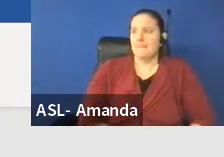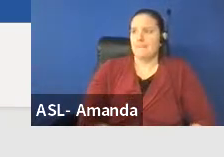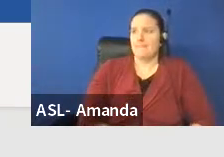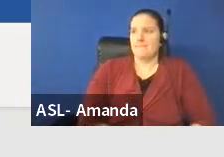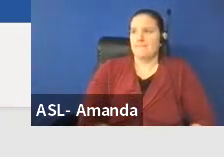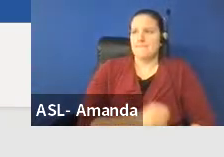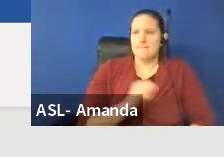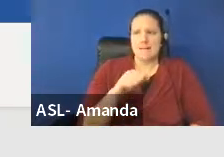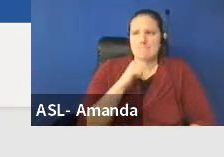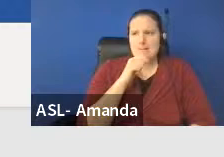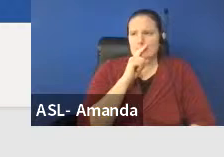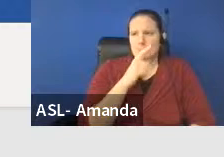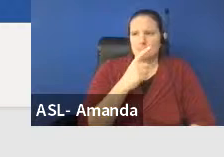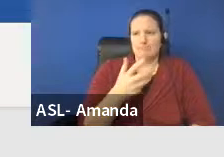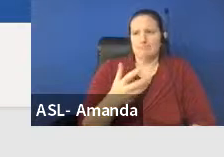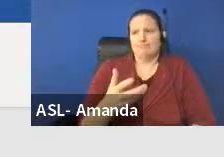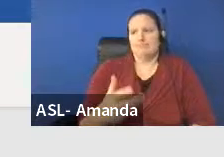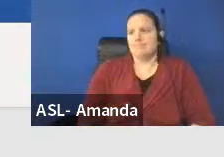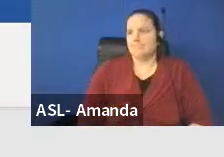yeah, I'm not sure.